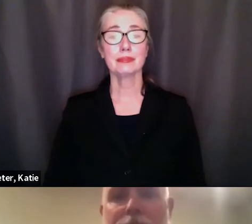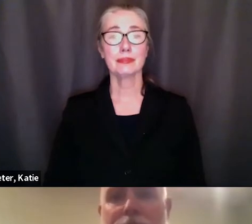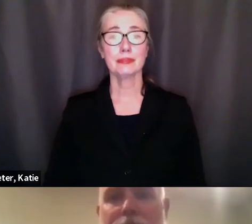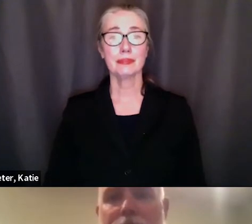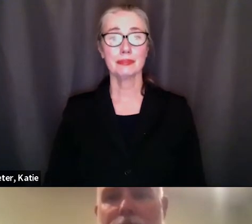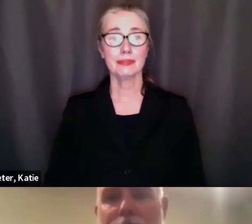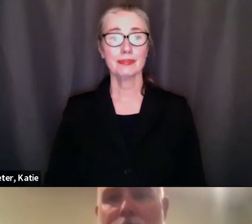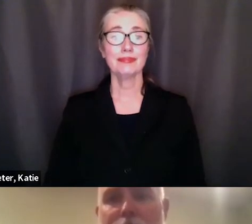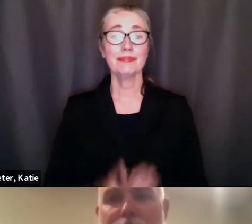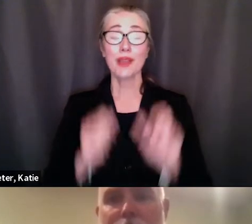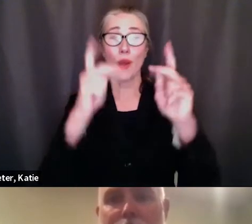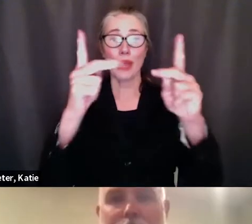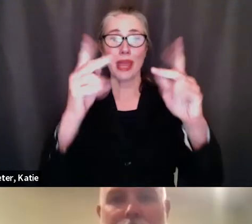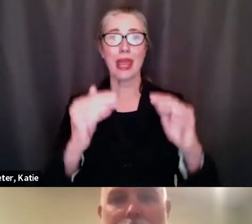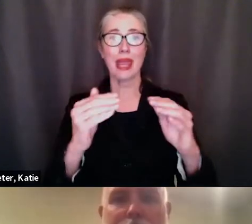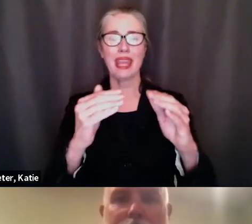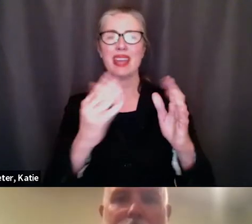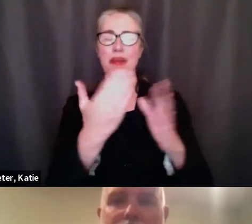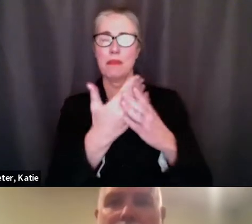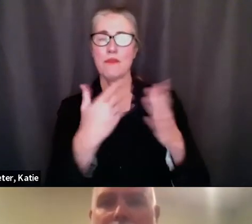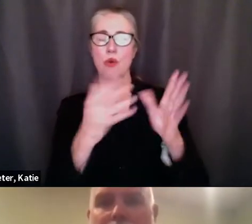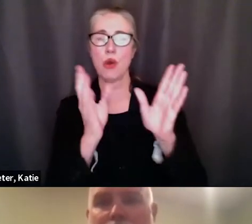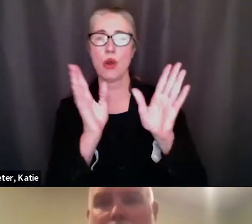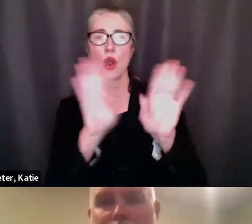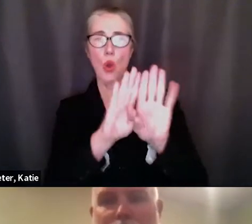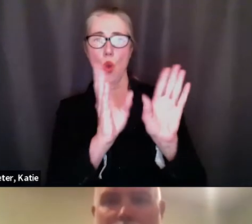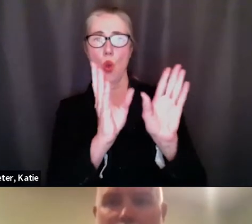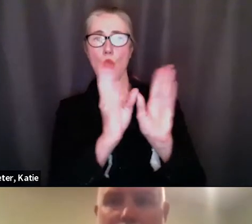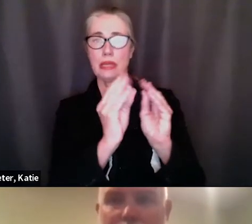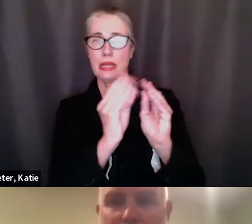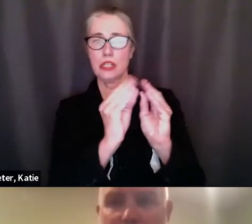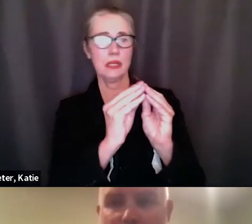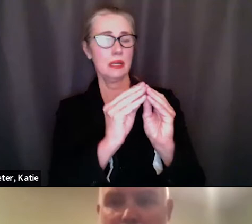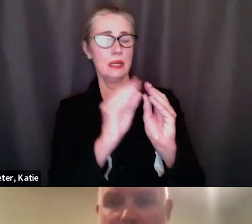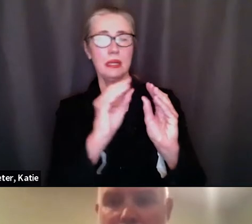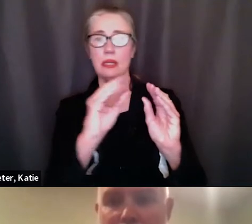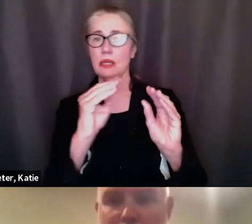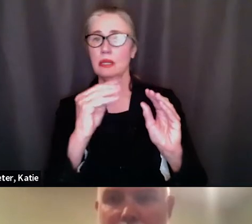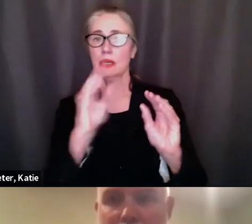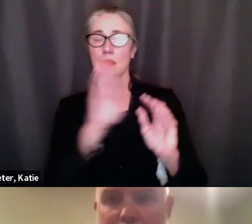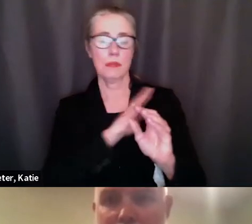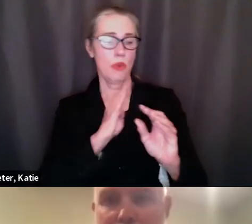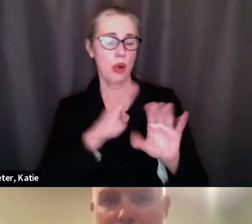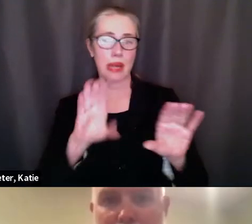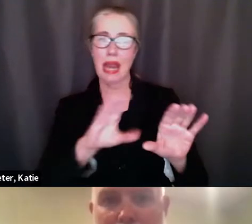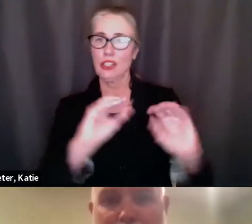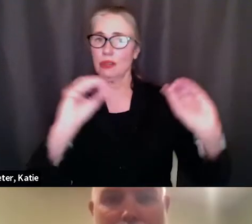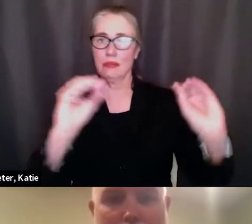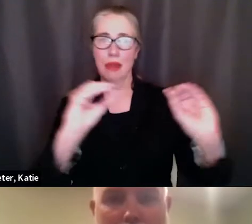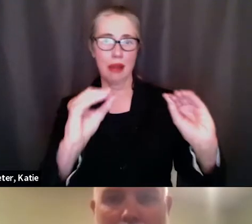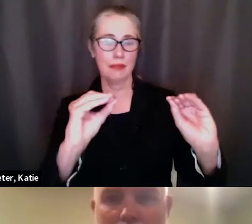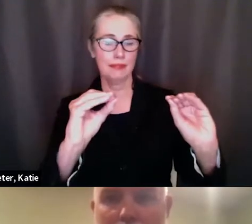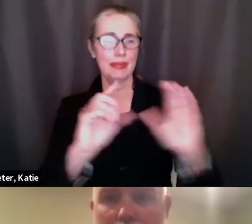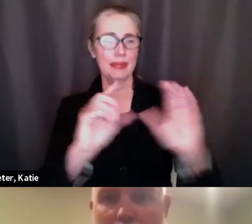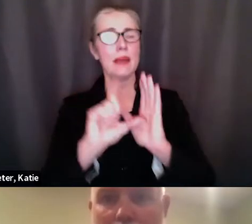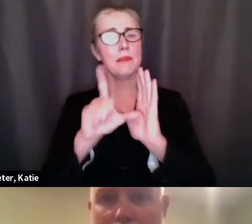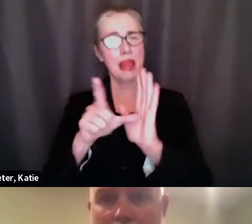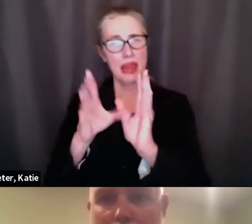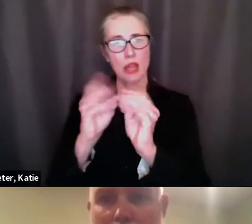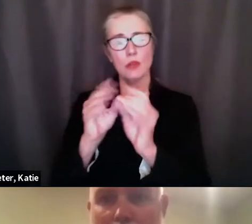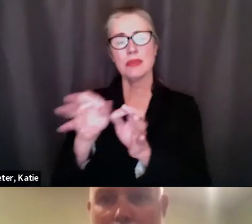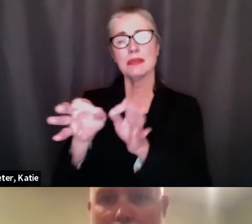okay um from closed session the board not did not take any um actions later in the meeting we will